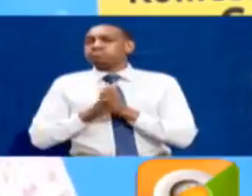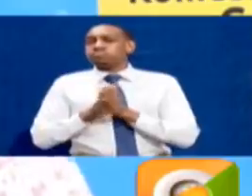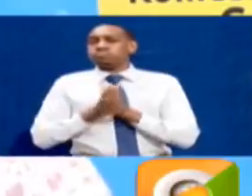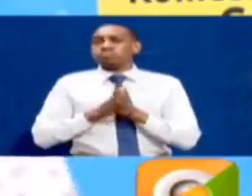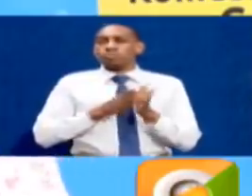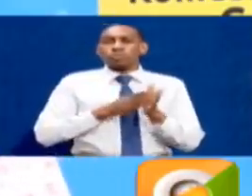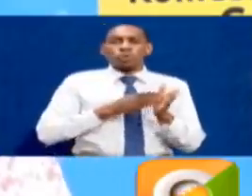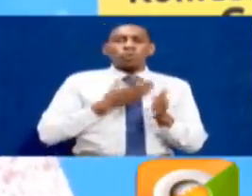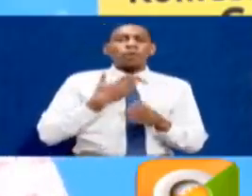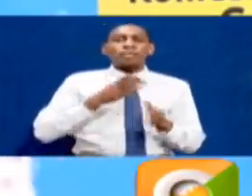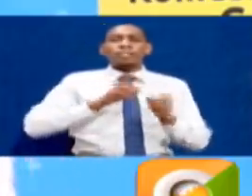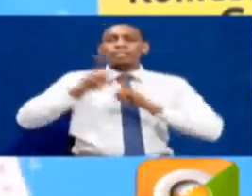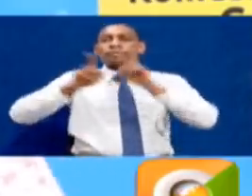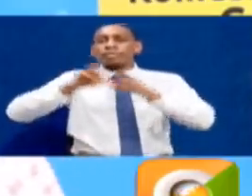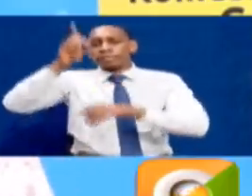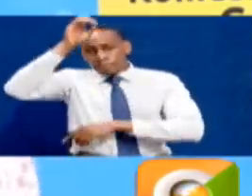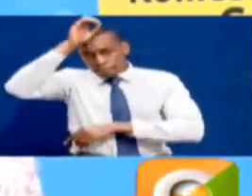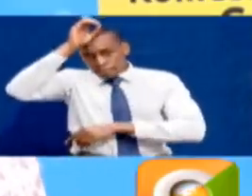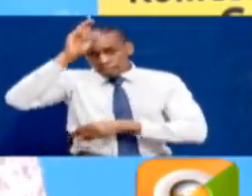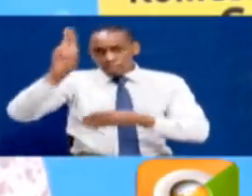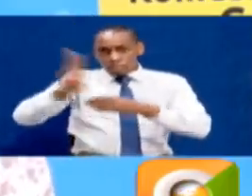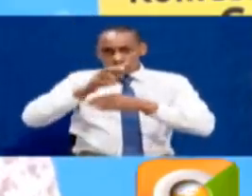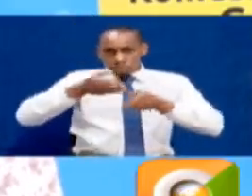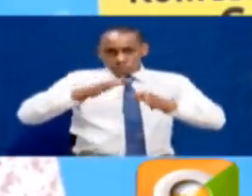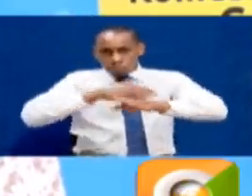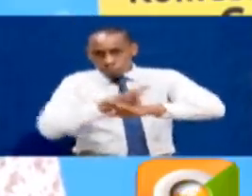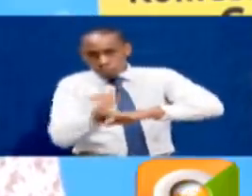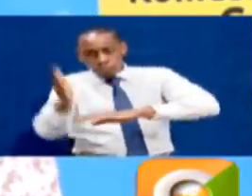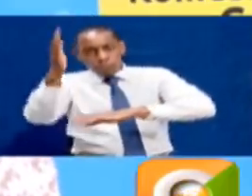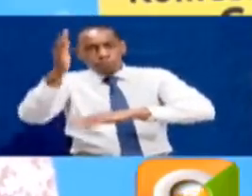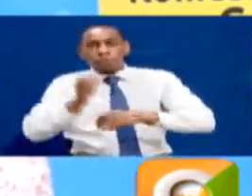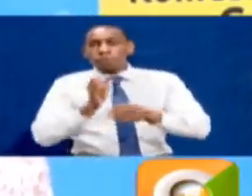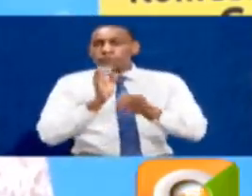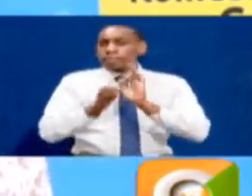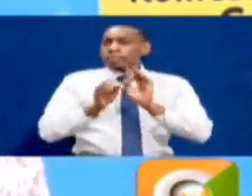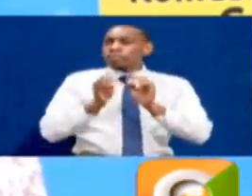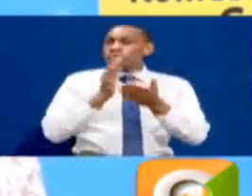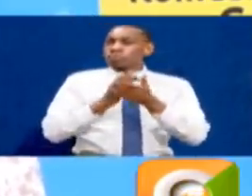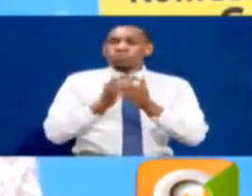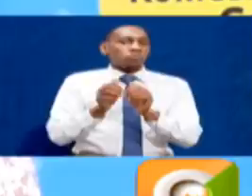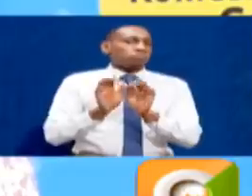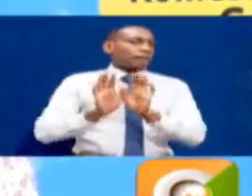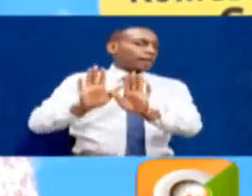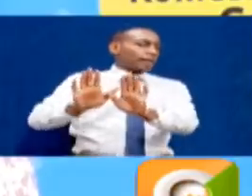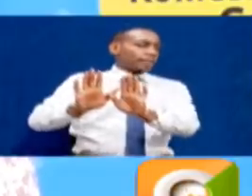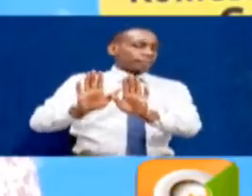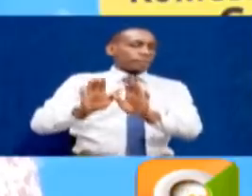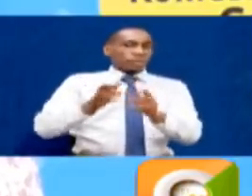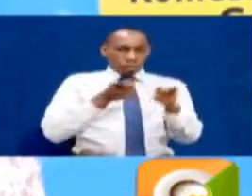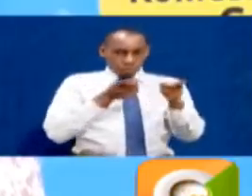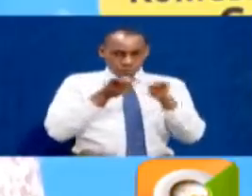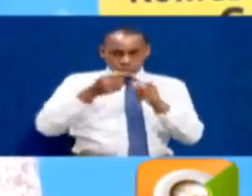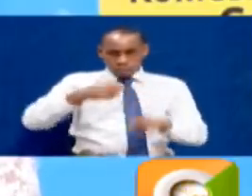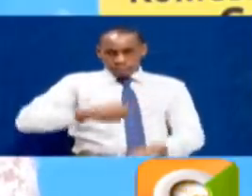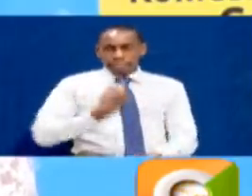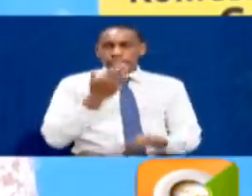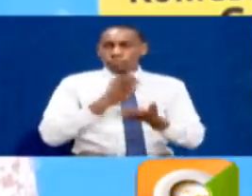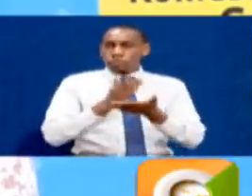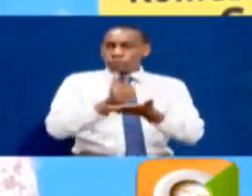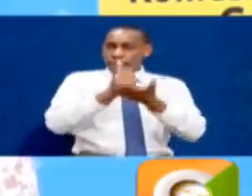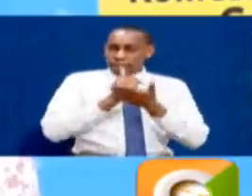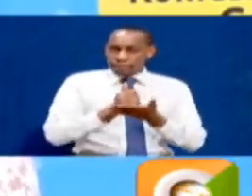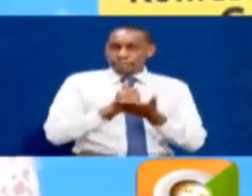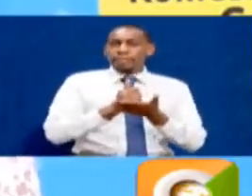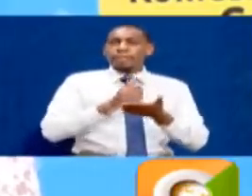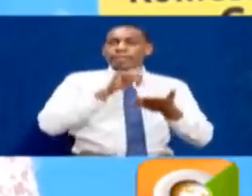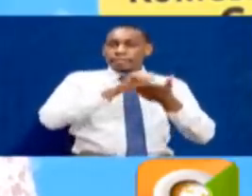go home or to travel, you're using a Kapanya route. If you can avoid it, if you can control yourself, you'll be assisting in making